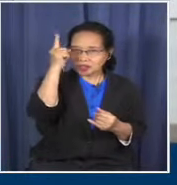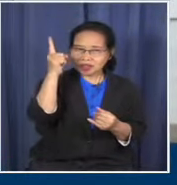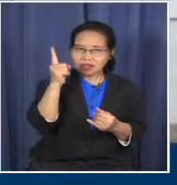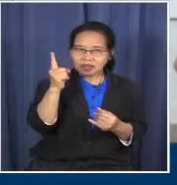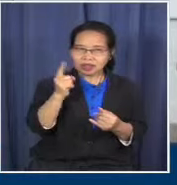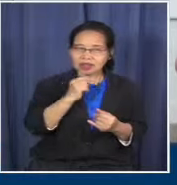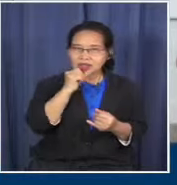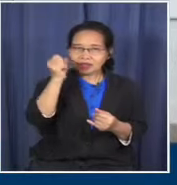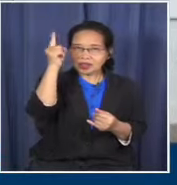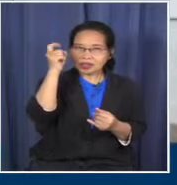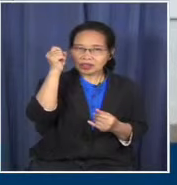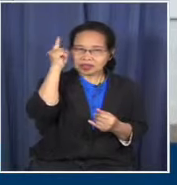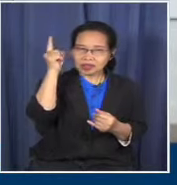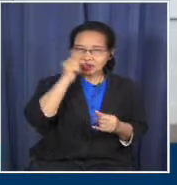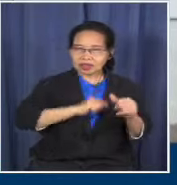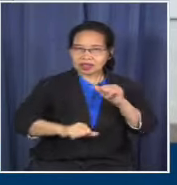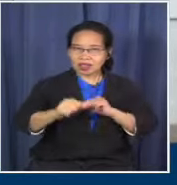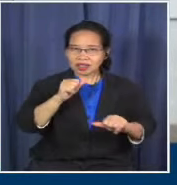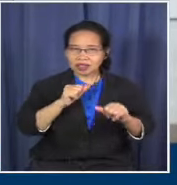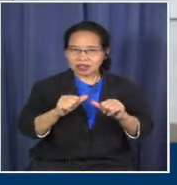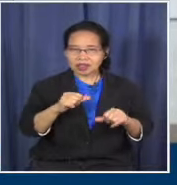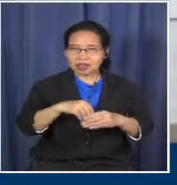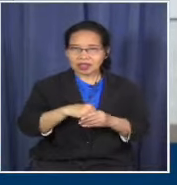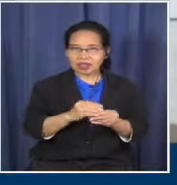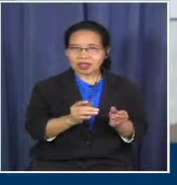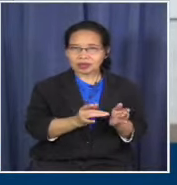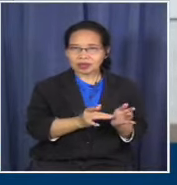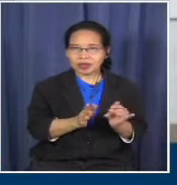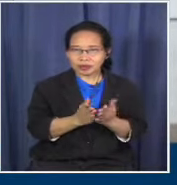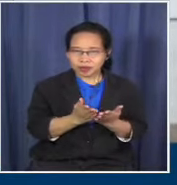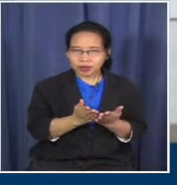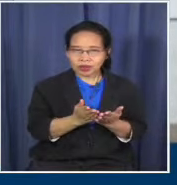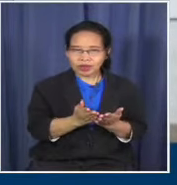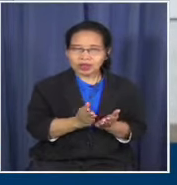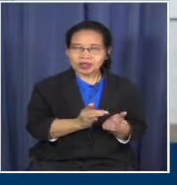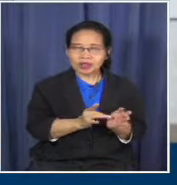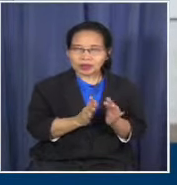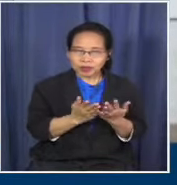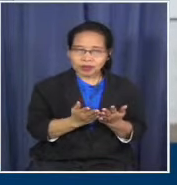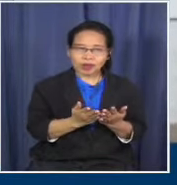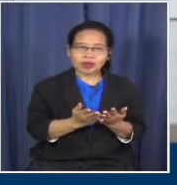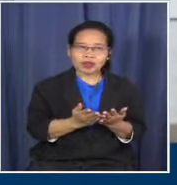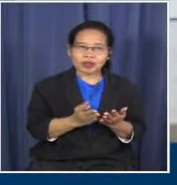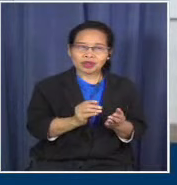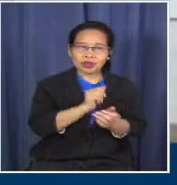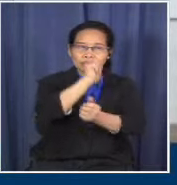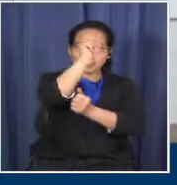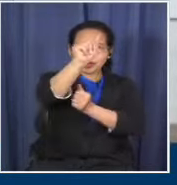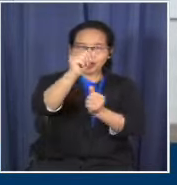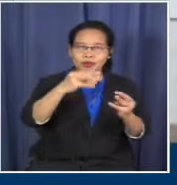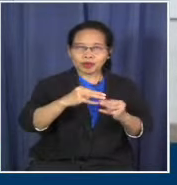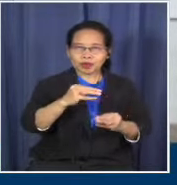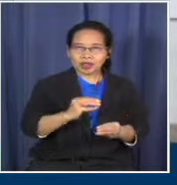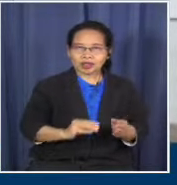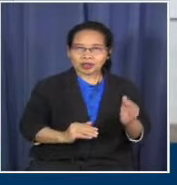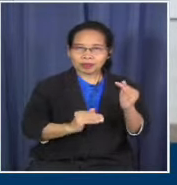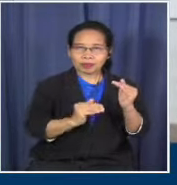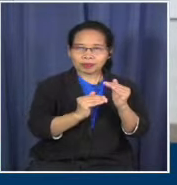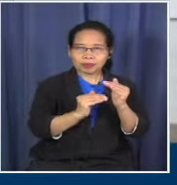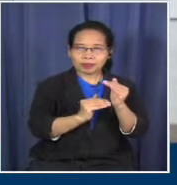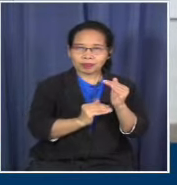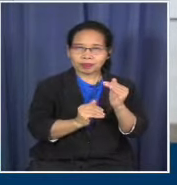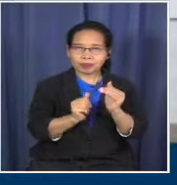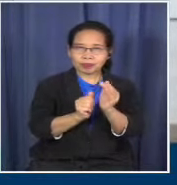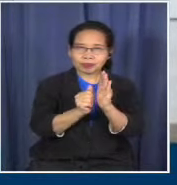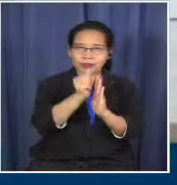even now you don't understand what is in the Bible. Science still does not understand what is in the Bible.